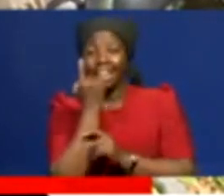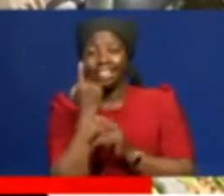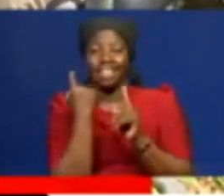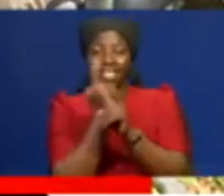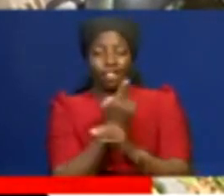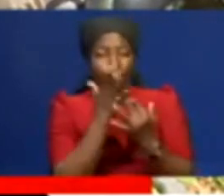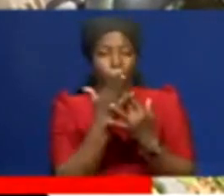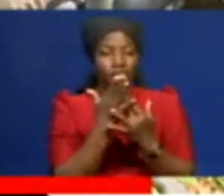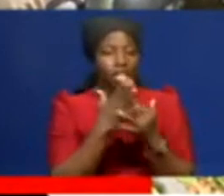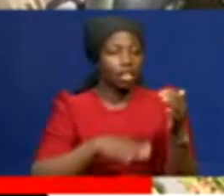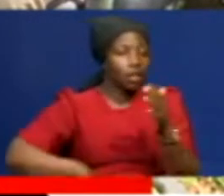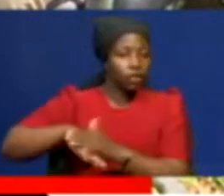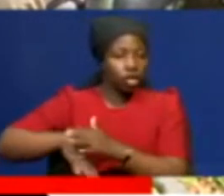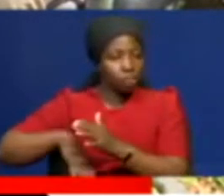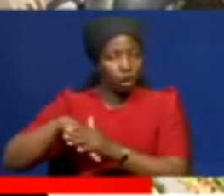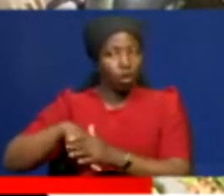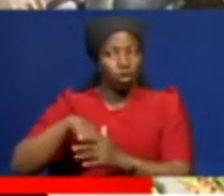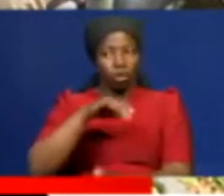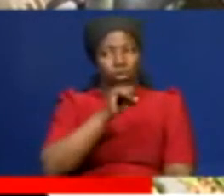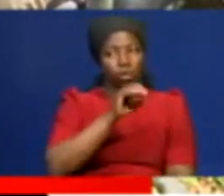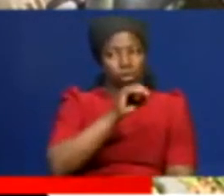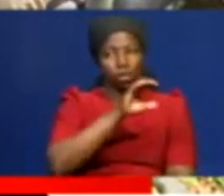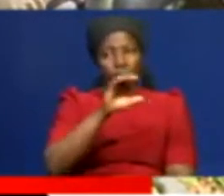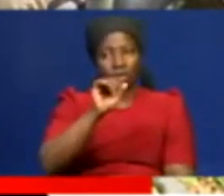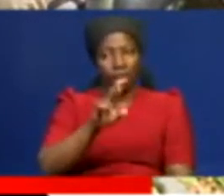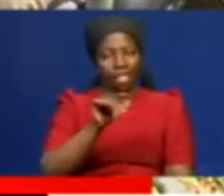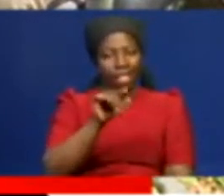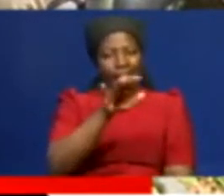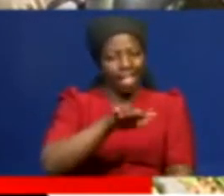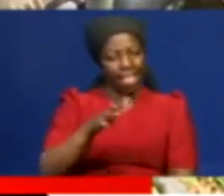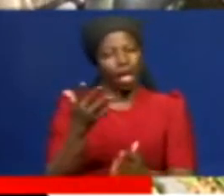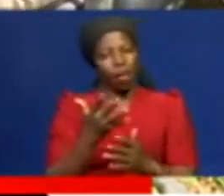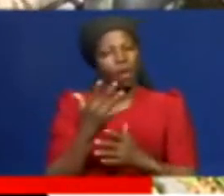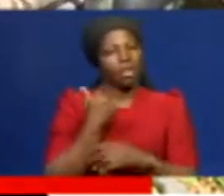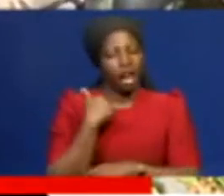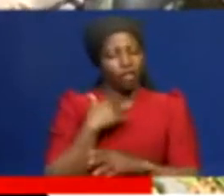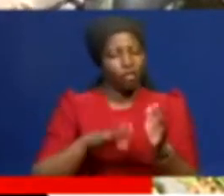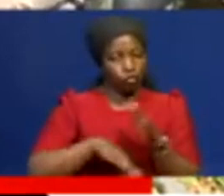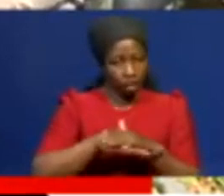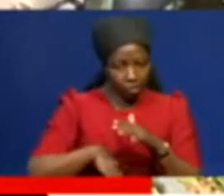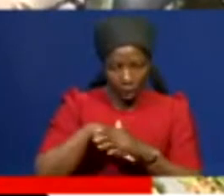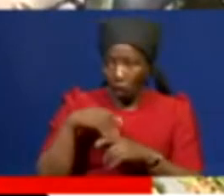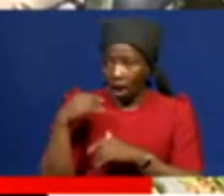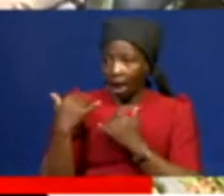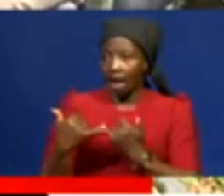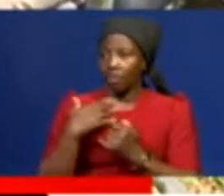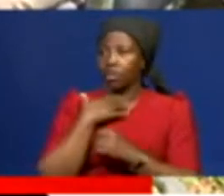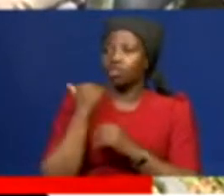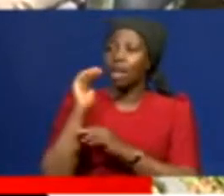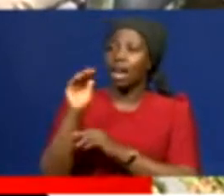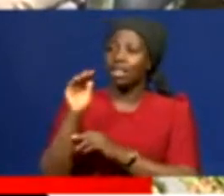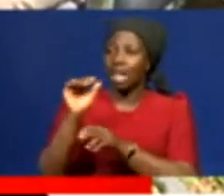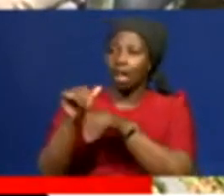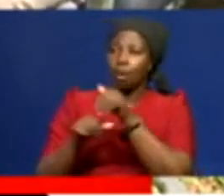football. Definitely. So that's why the football aspect comes in. Mm-hmm. Yes. Oh, wonderful. And now let me just ask about the Kisumu Rugby Football